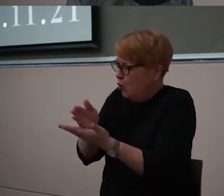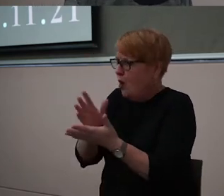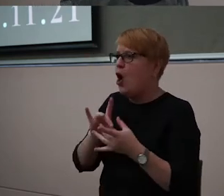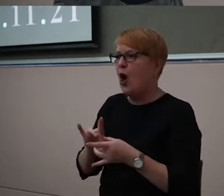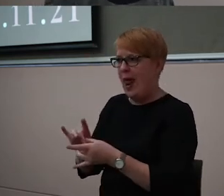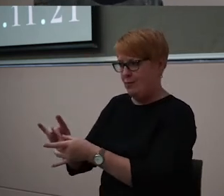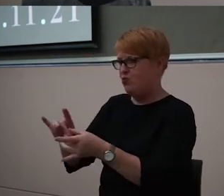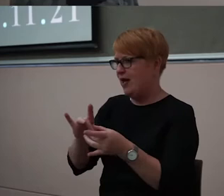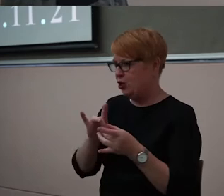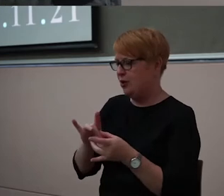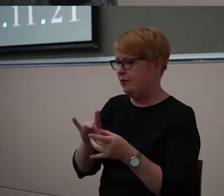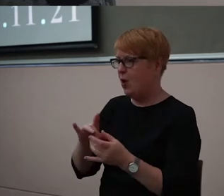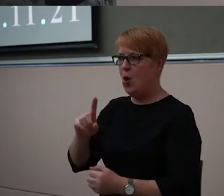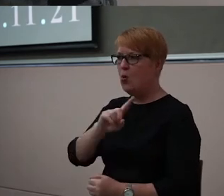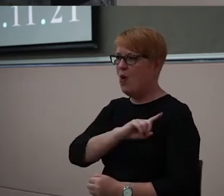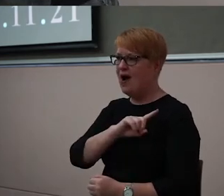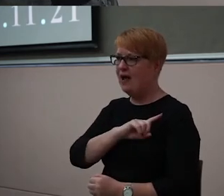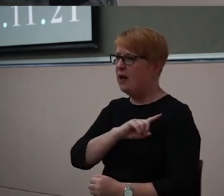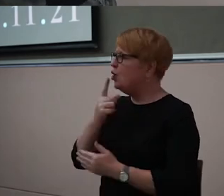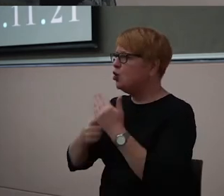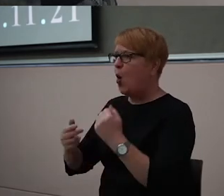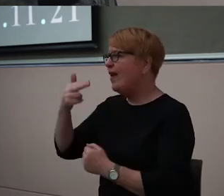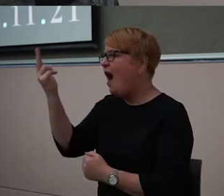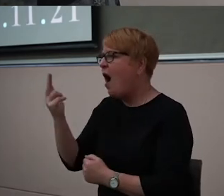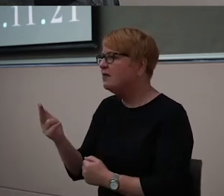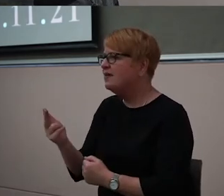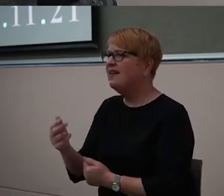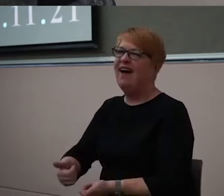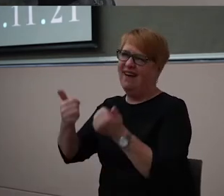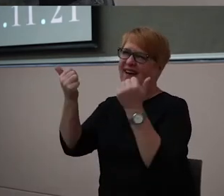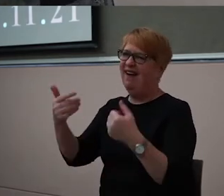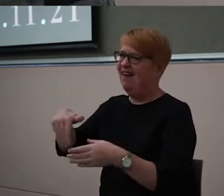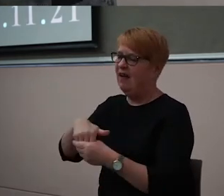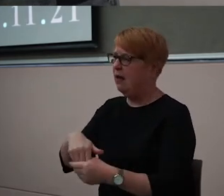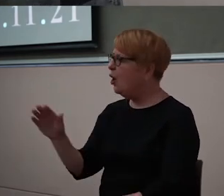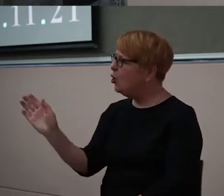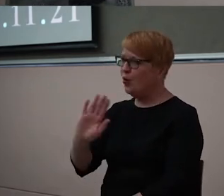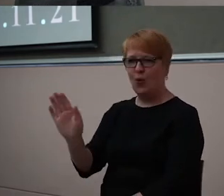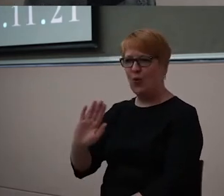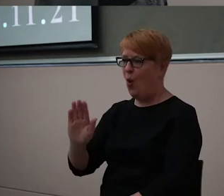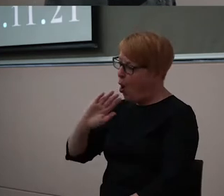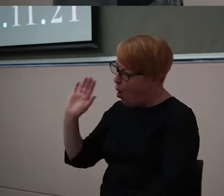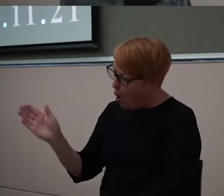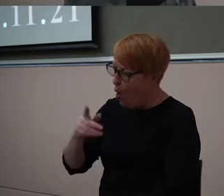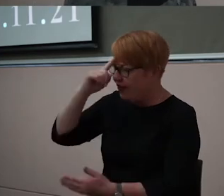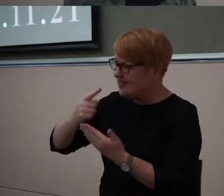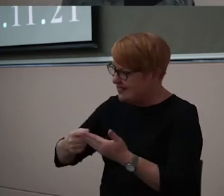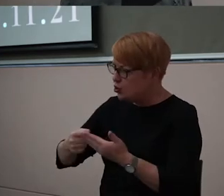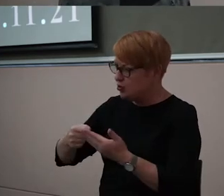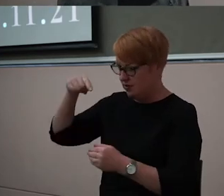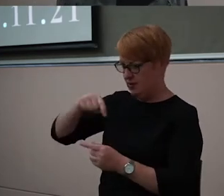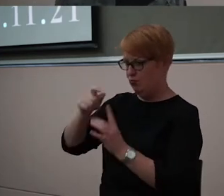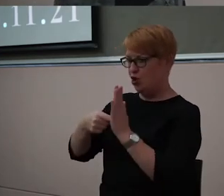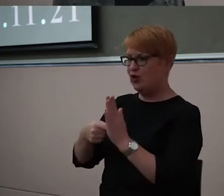of the artist sort of paying lip service to it, so no one gets to leave out your opinion. Actually, every single decision on that project has been